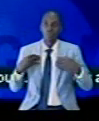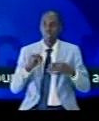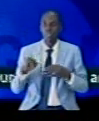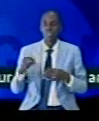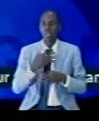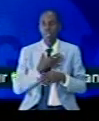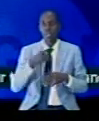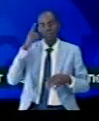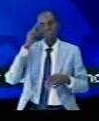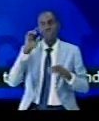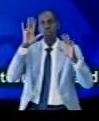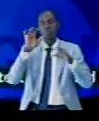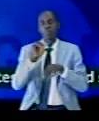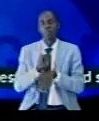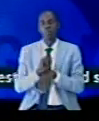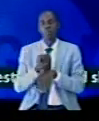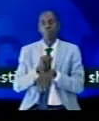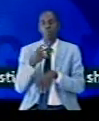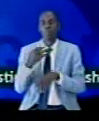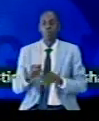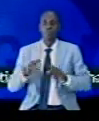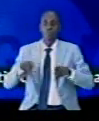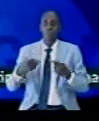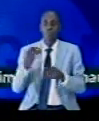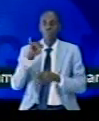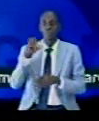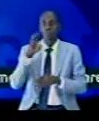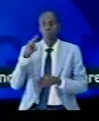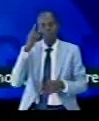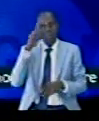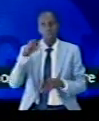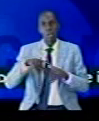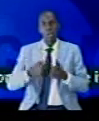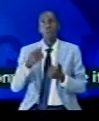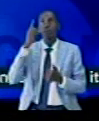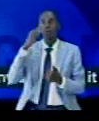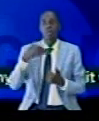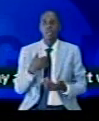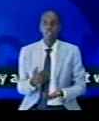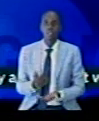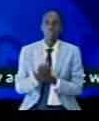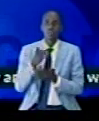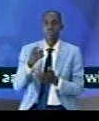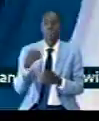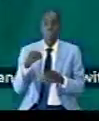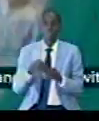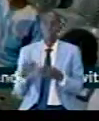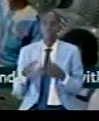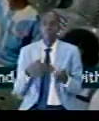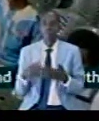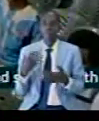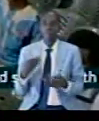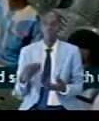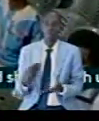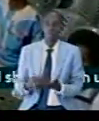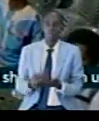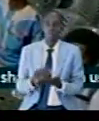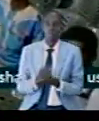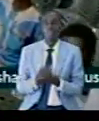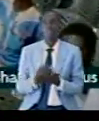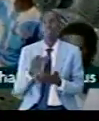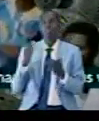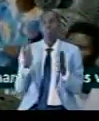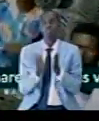me, and how God has elevated me financially. I'm so grateful to God. Put your hand together